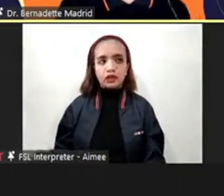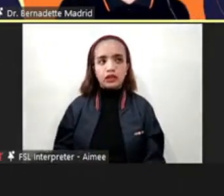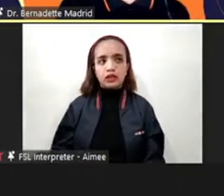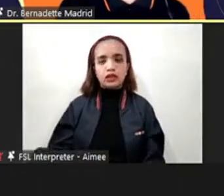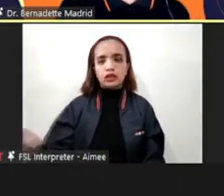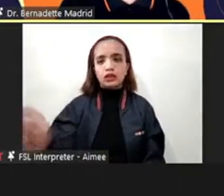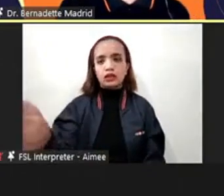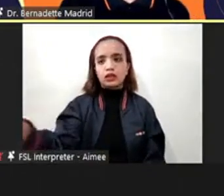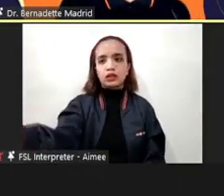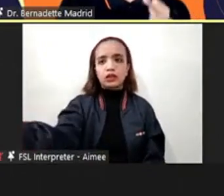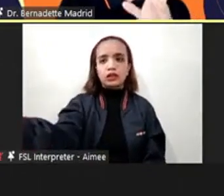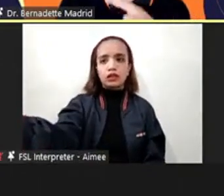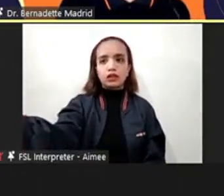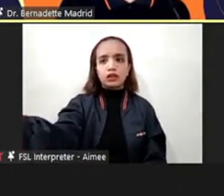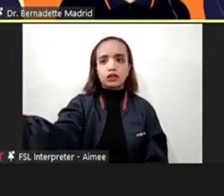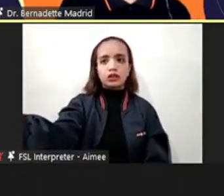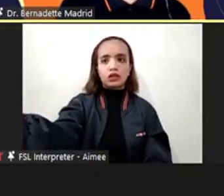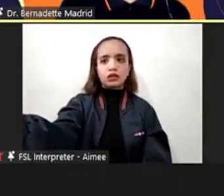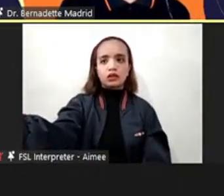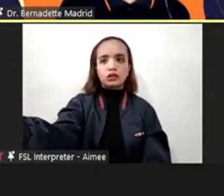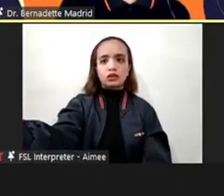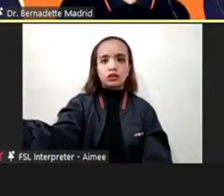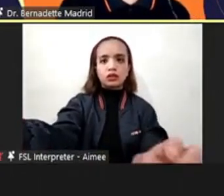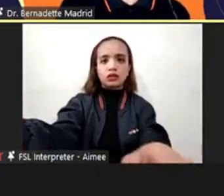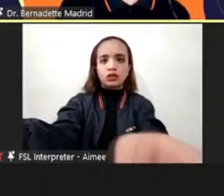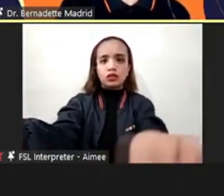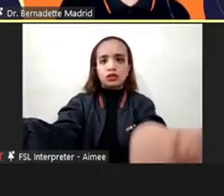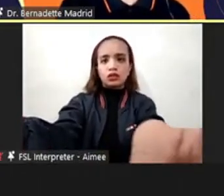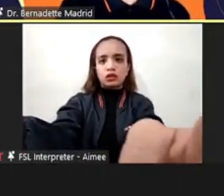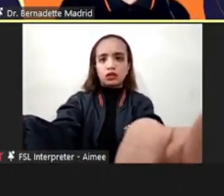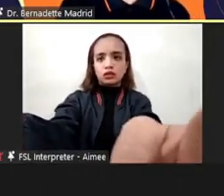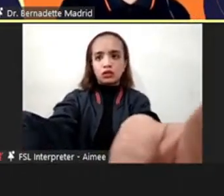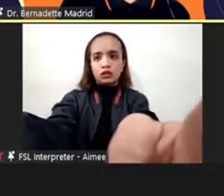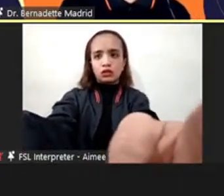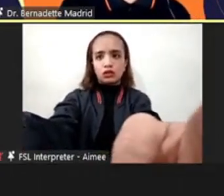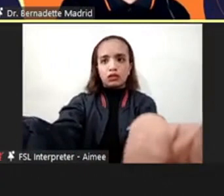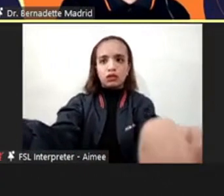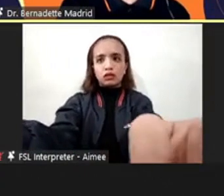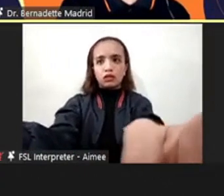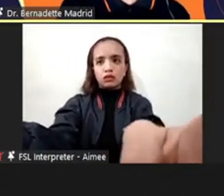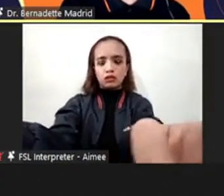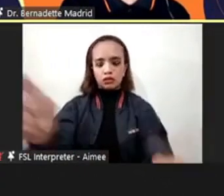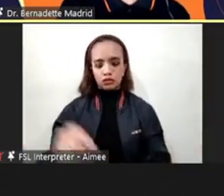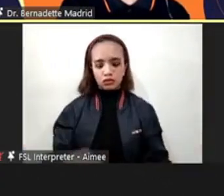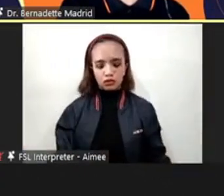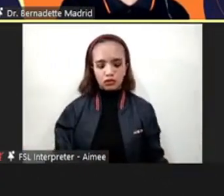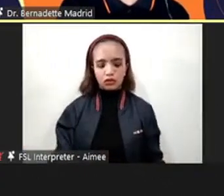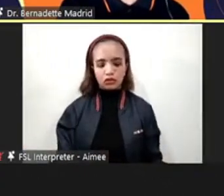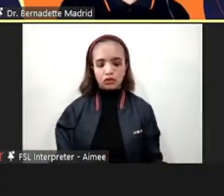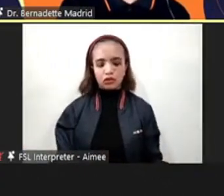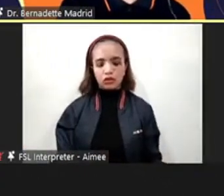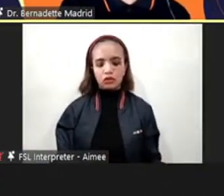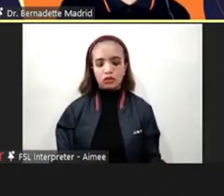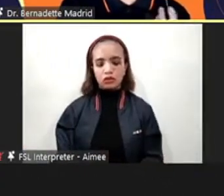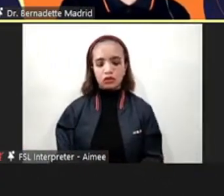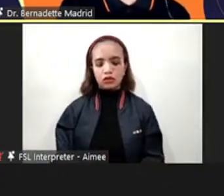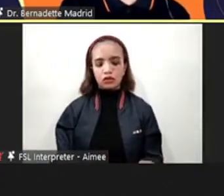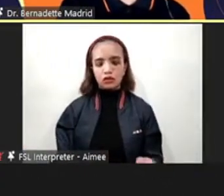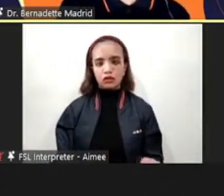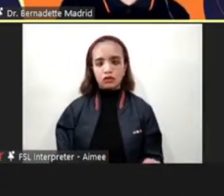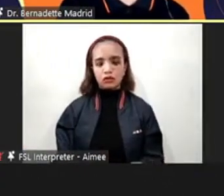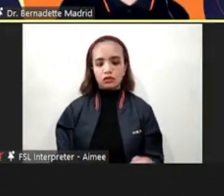get disappointed. It's up and down. It's unpredictable. It's not within our control. That's why